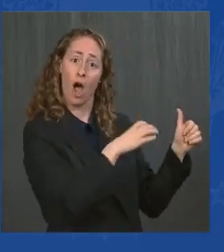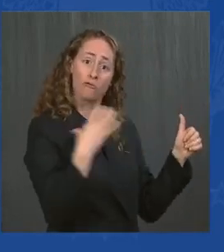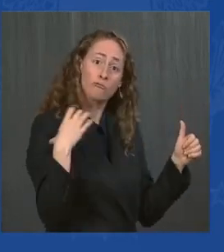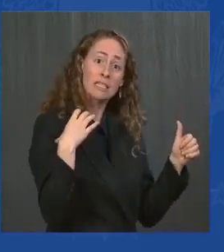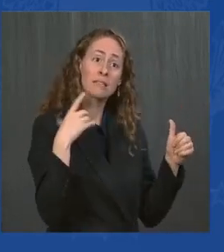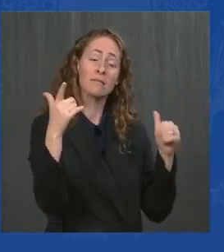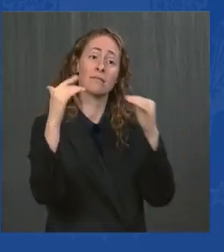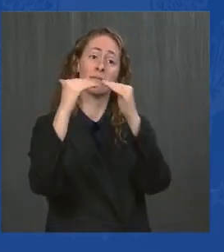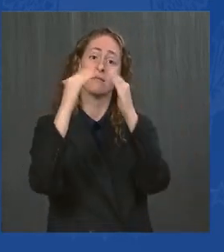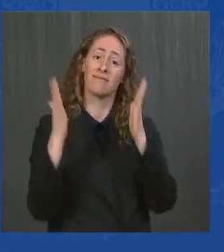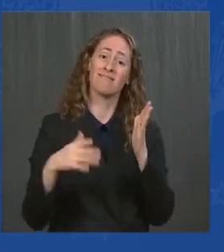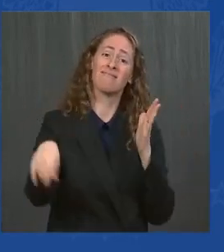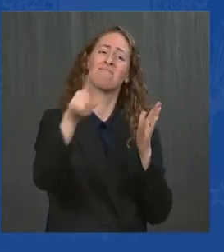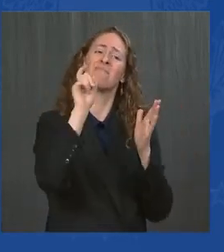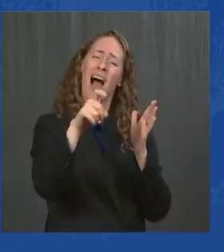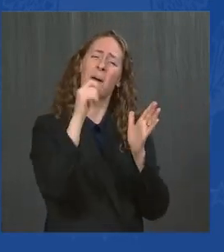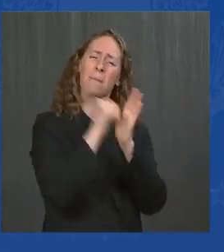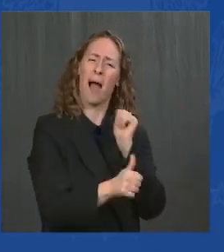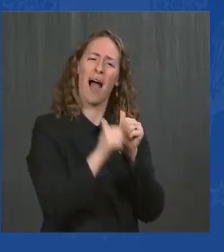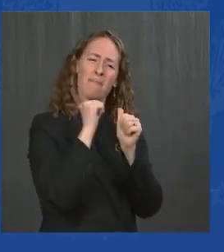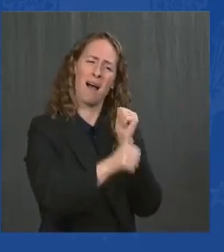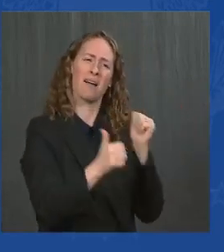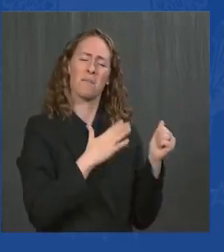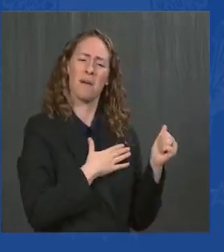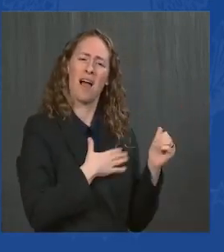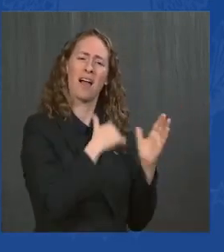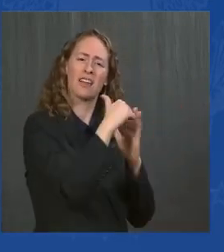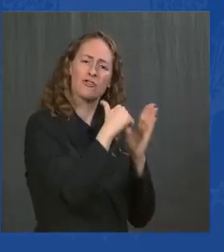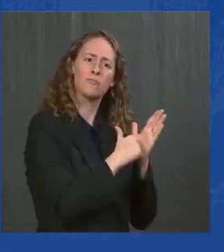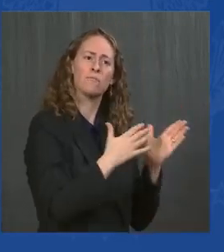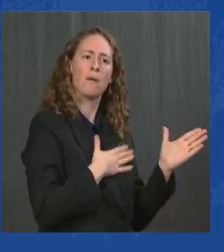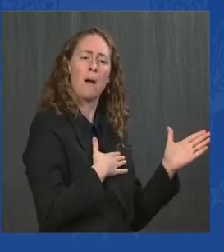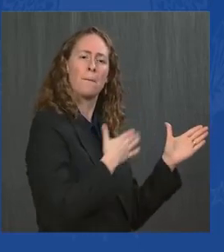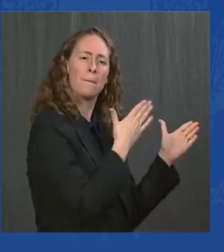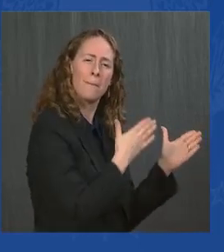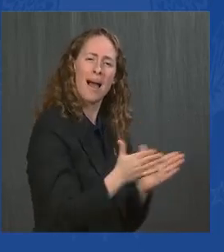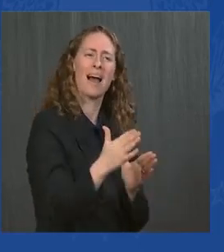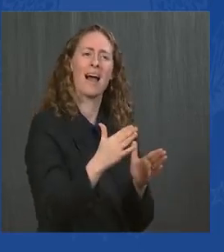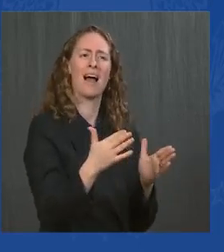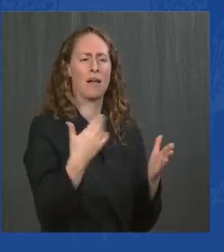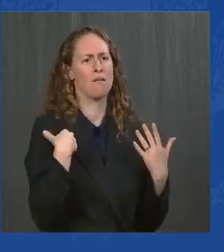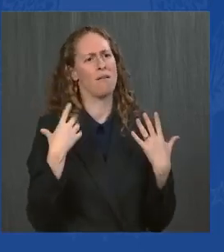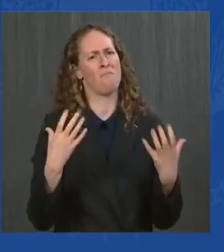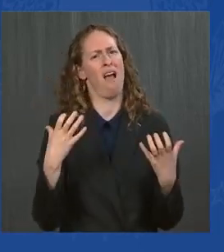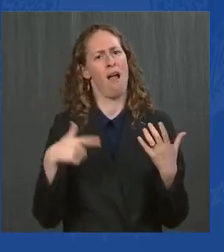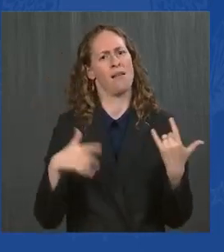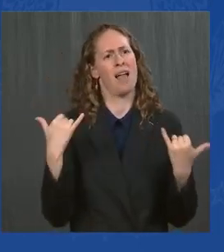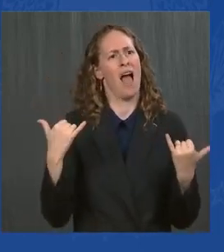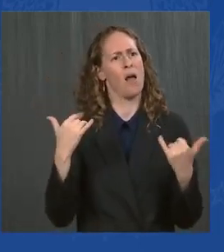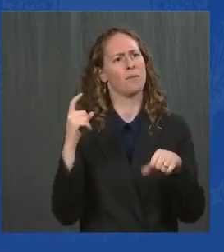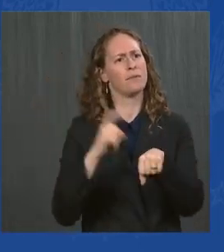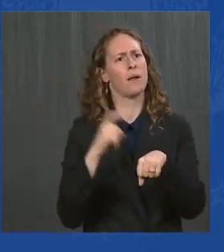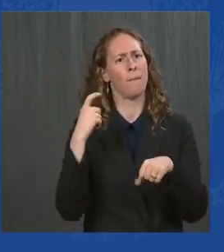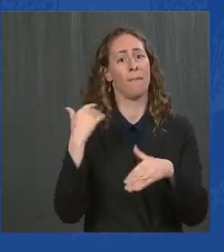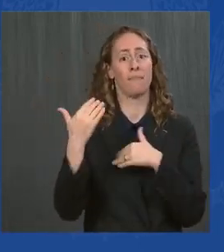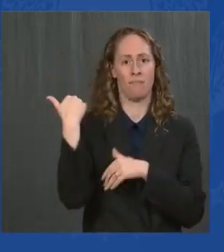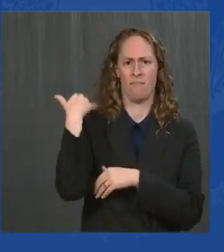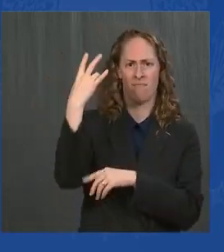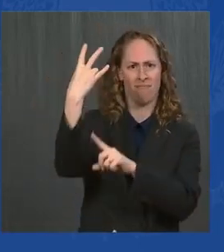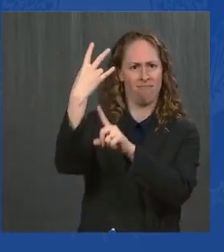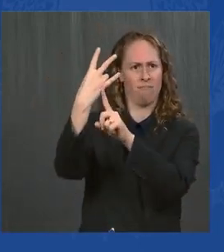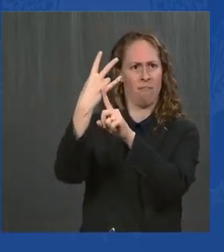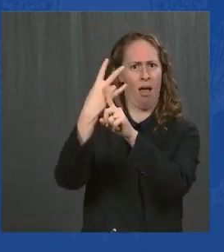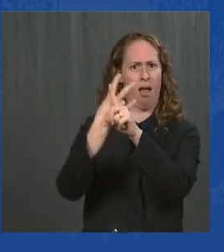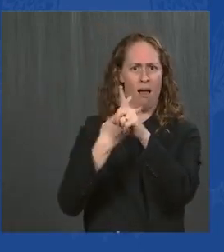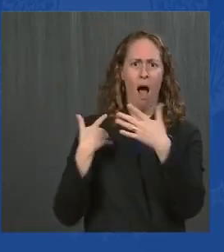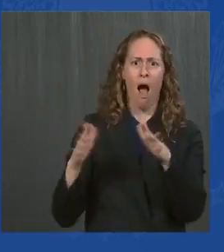that we can keep up the historic momentum we've been building these last 7 months. It's about investing